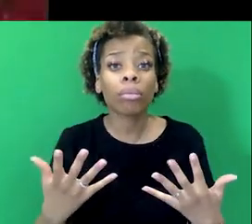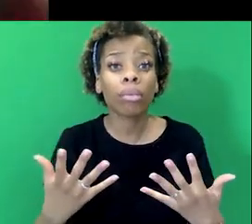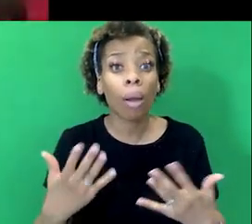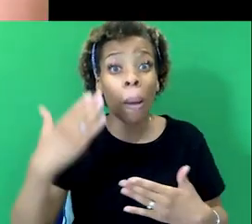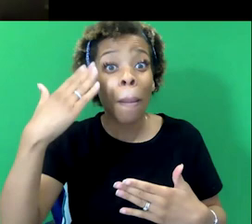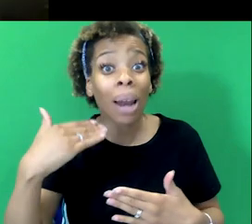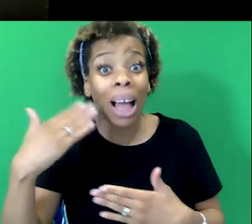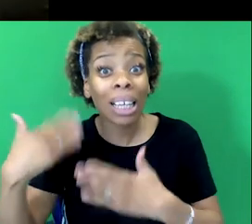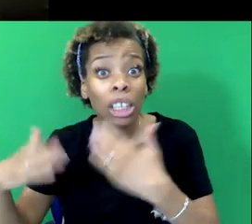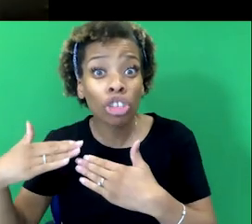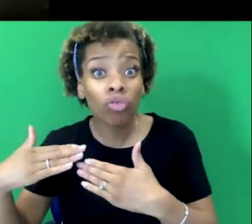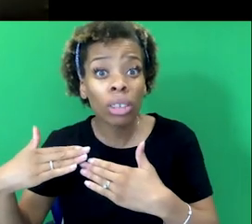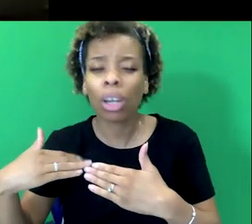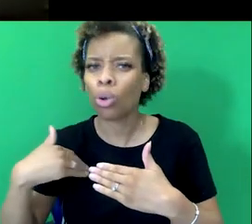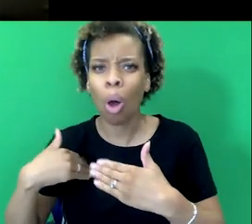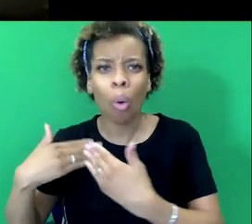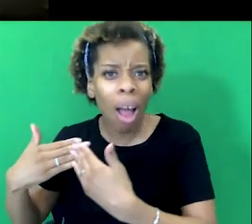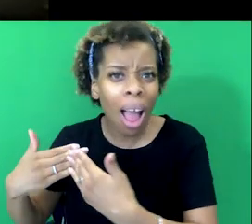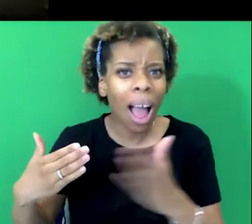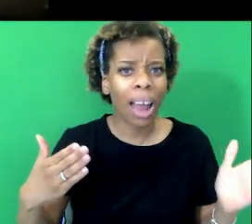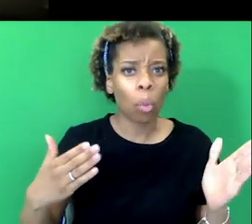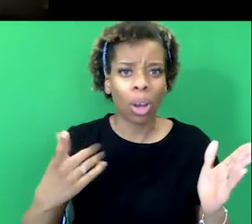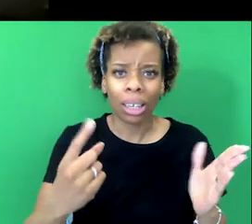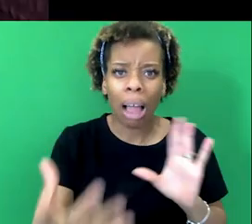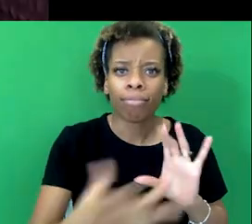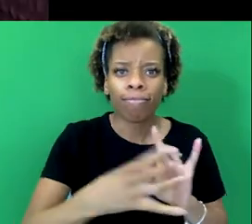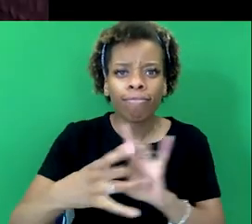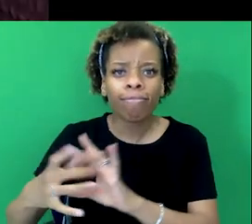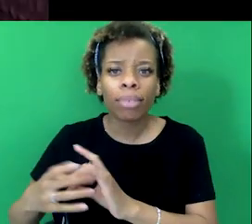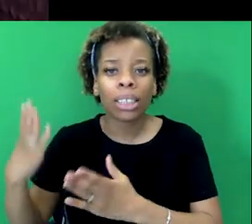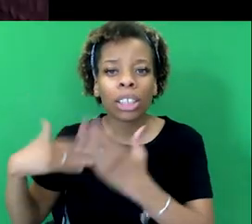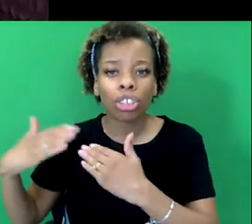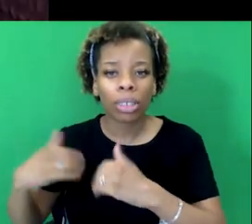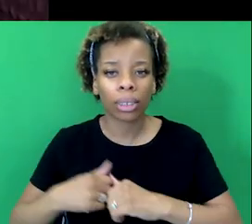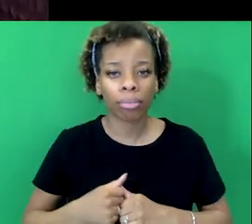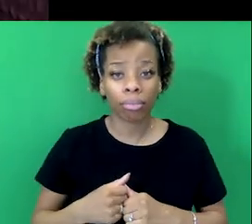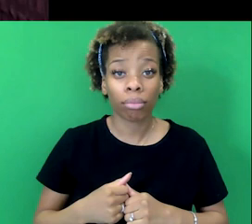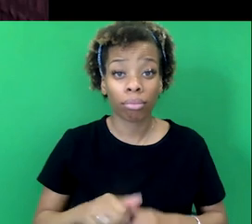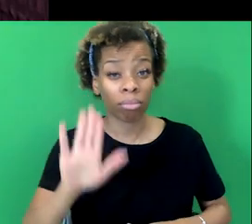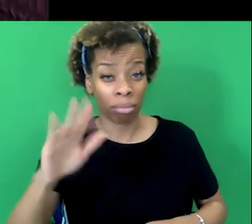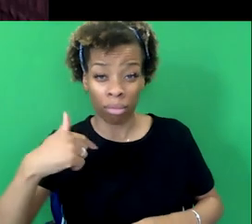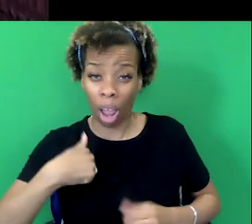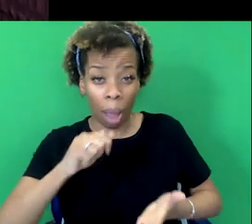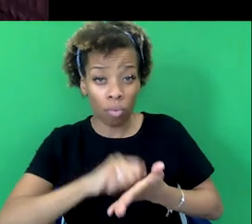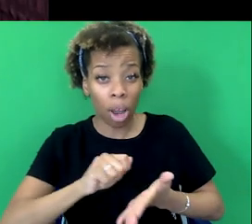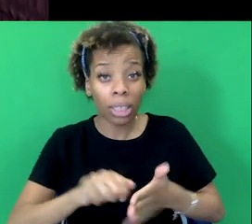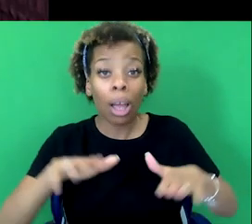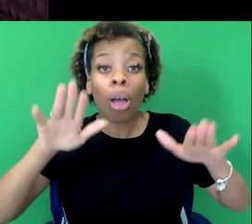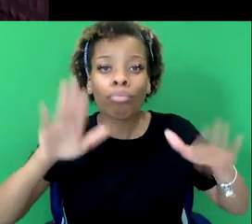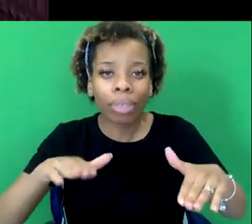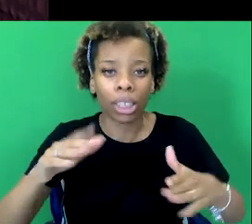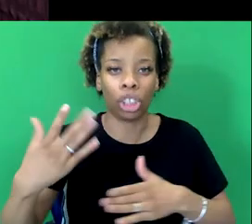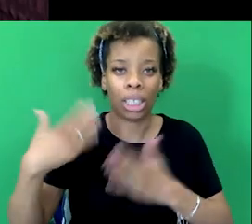history. It's everybody's history. Yeah. And I think this is really important. Yeah. I'm writing British history. And also, Sunny, you asked me